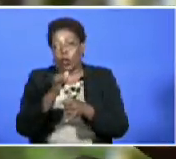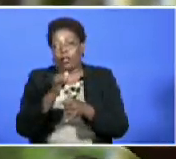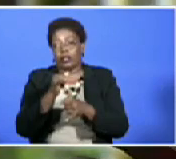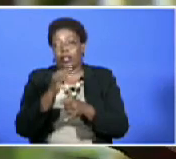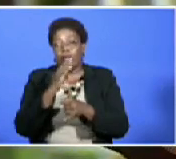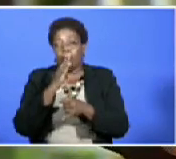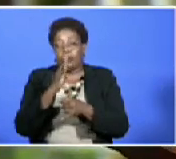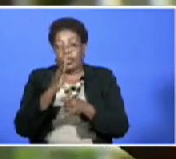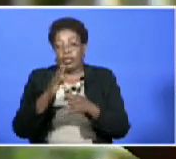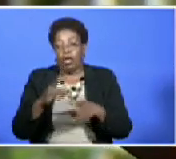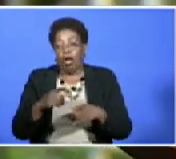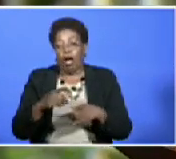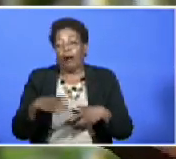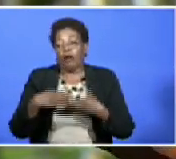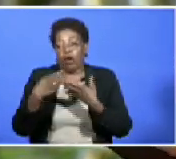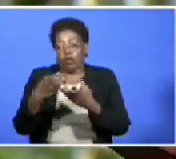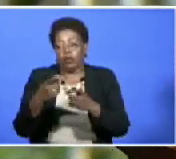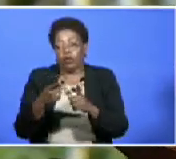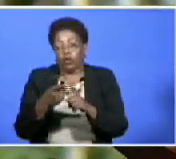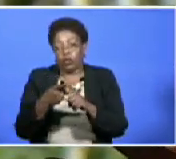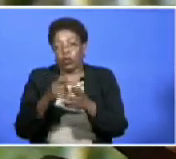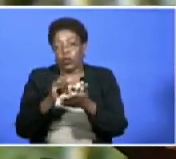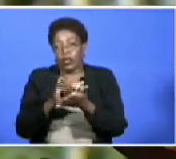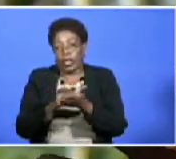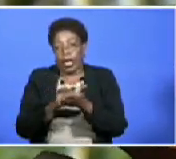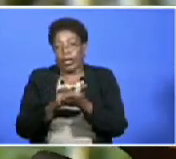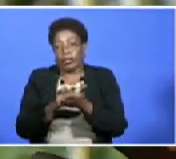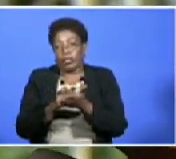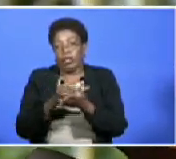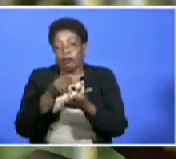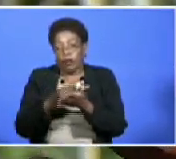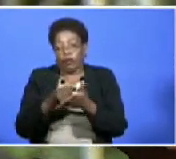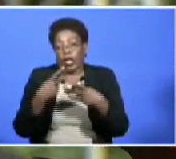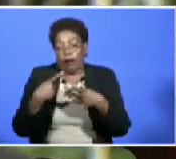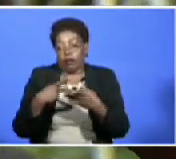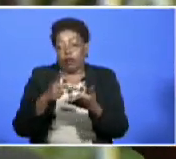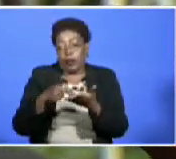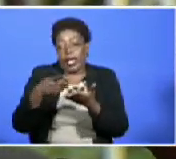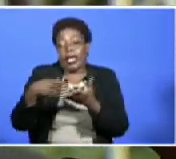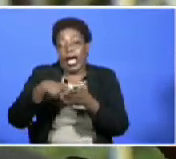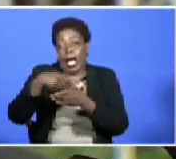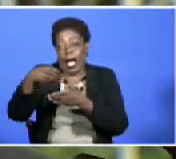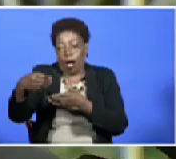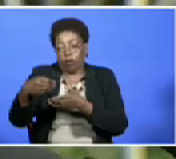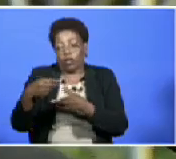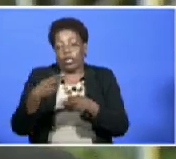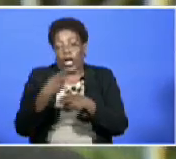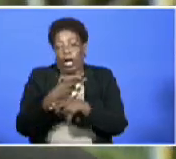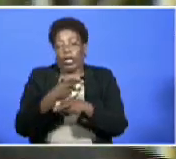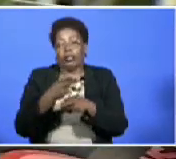be contributing to the fund, and we had to pay out these benefits, unemployment